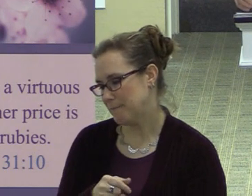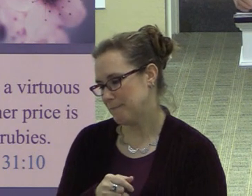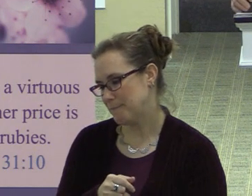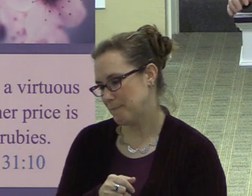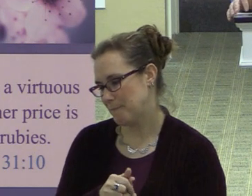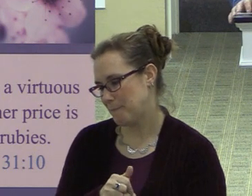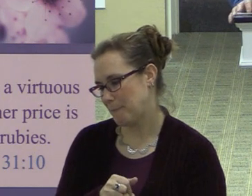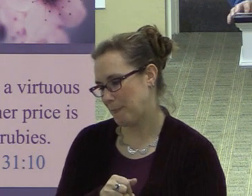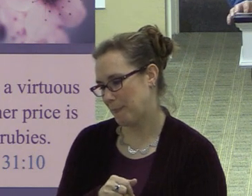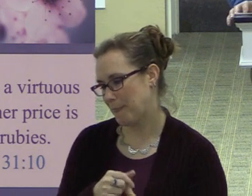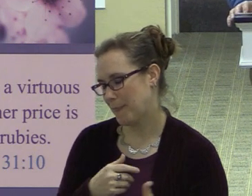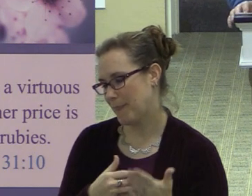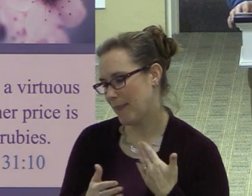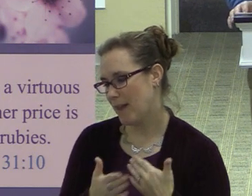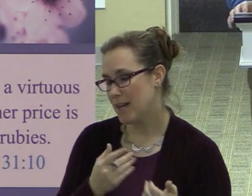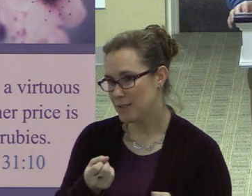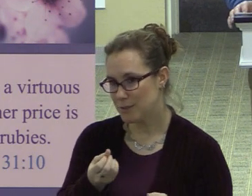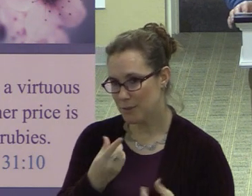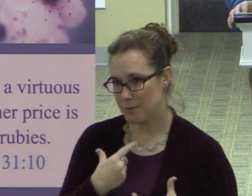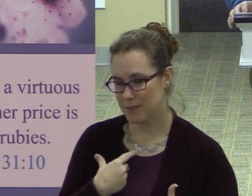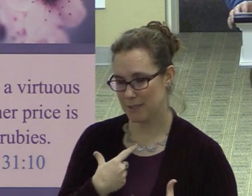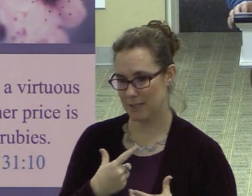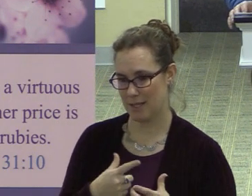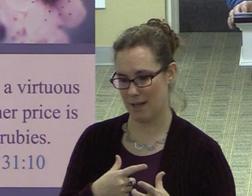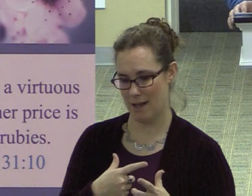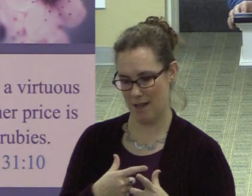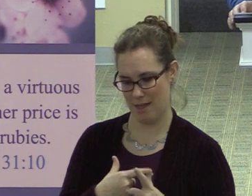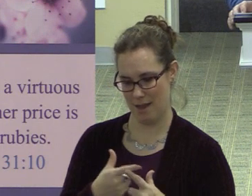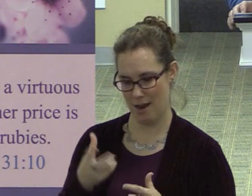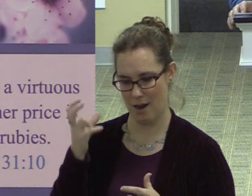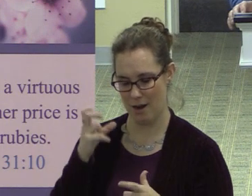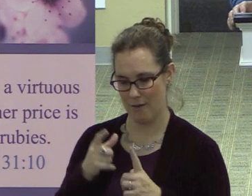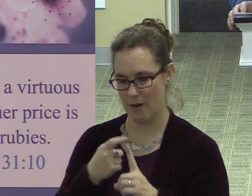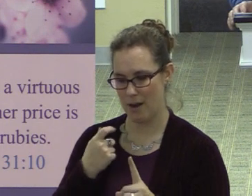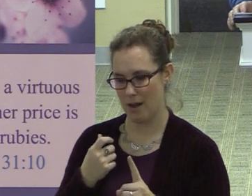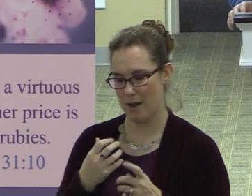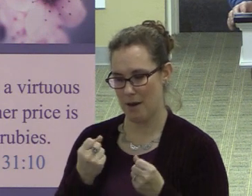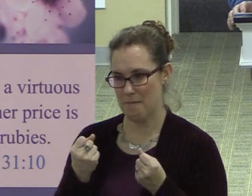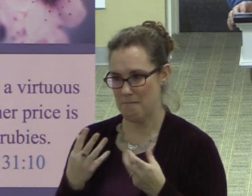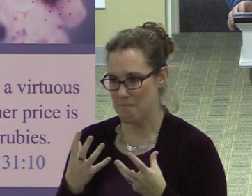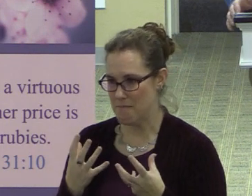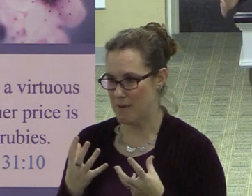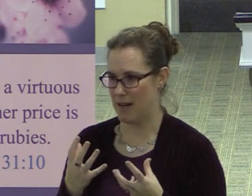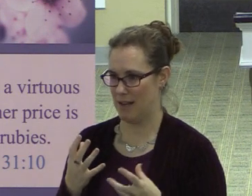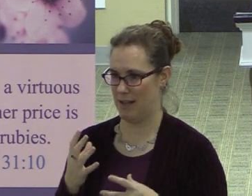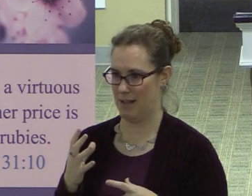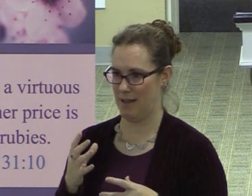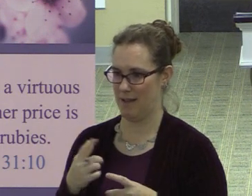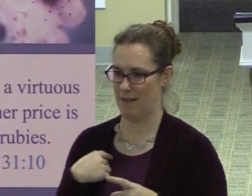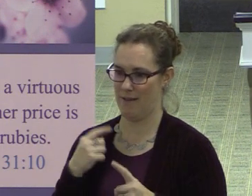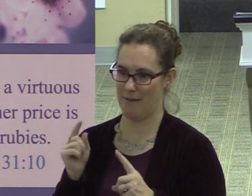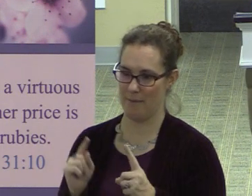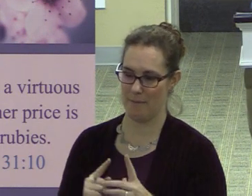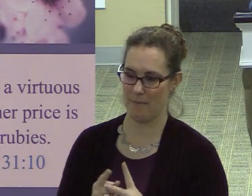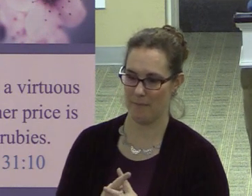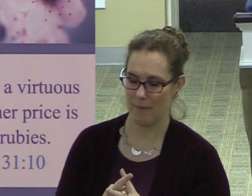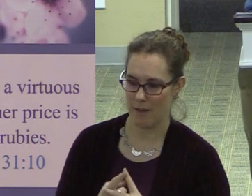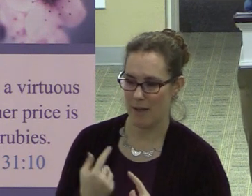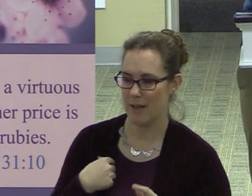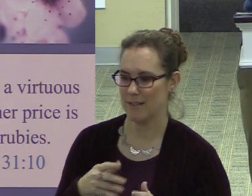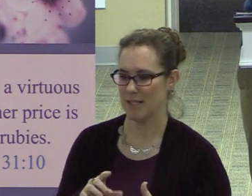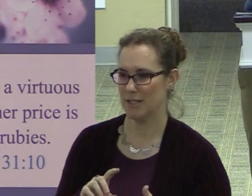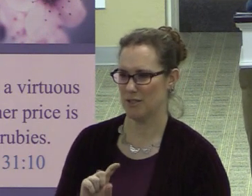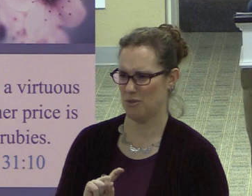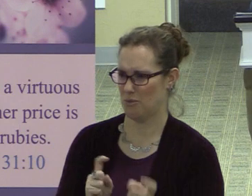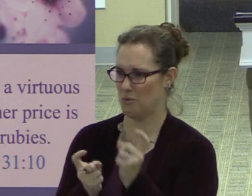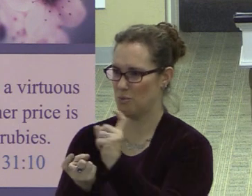And anyhow, and he had told me this, but then I heard it from, I just don't know how many had come up to me afterwards and said, and they said, ever since they switched to